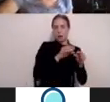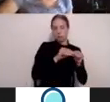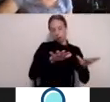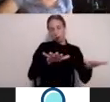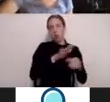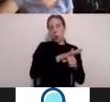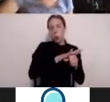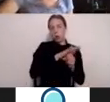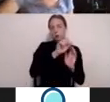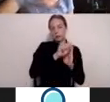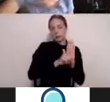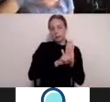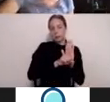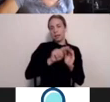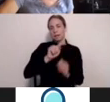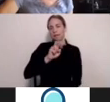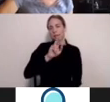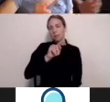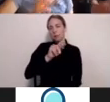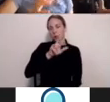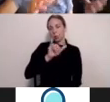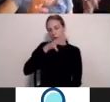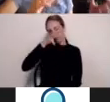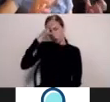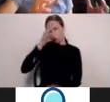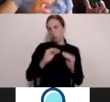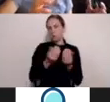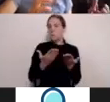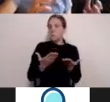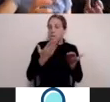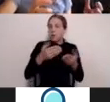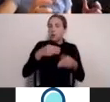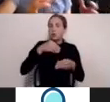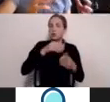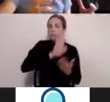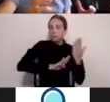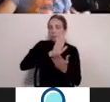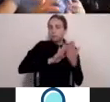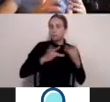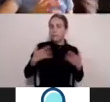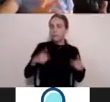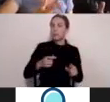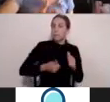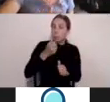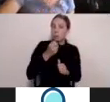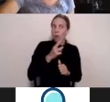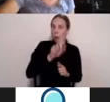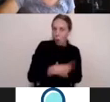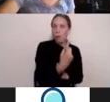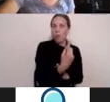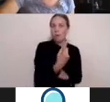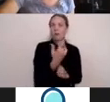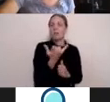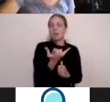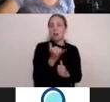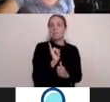and territory parent organizations that maybe offer in-person events mostly or only, and then really are now pushed